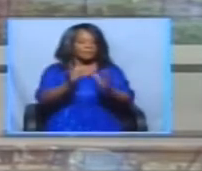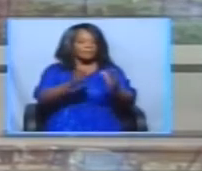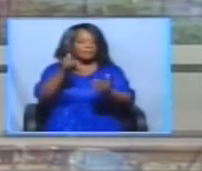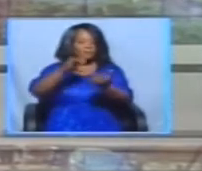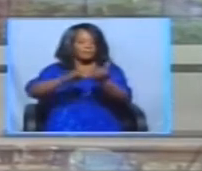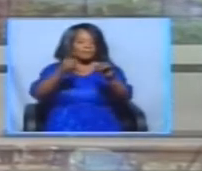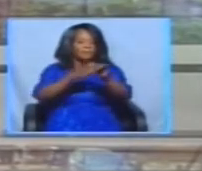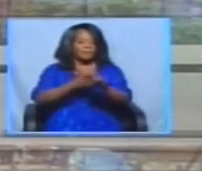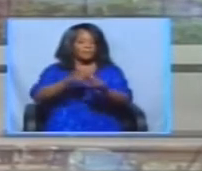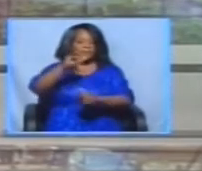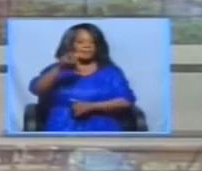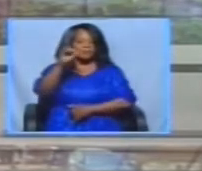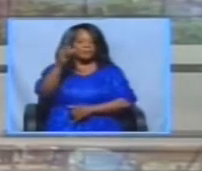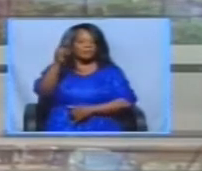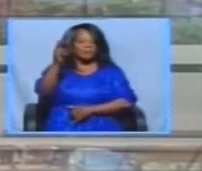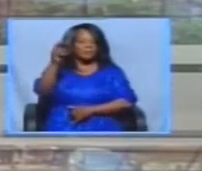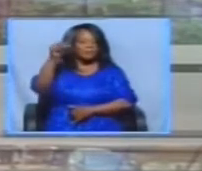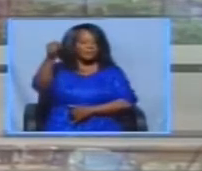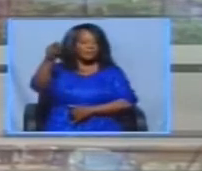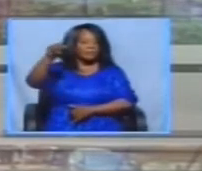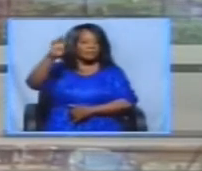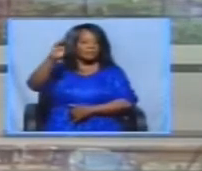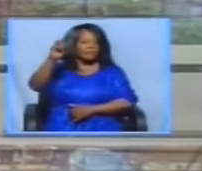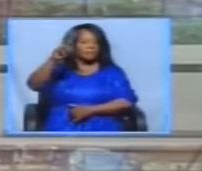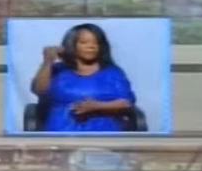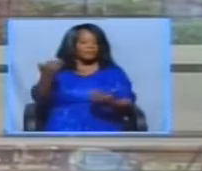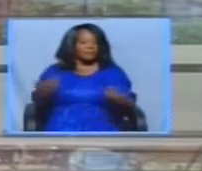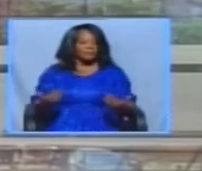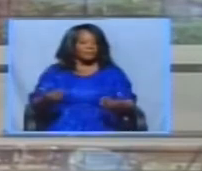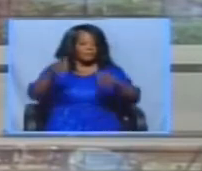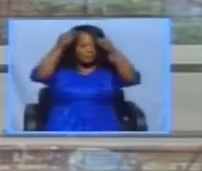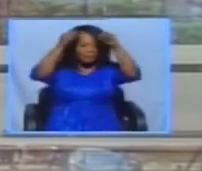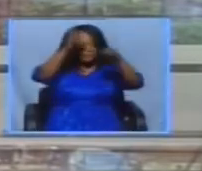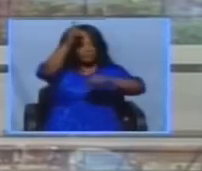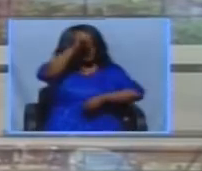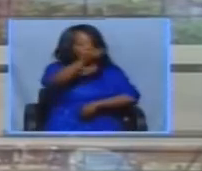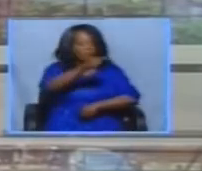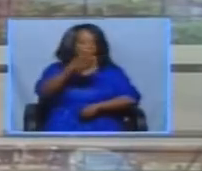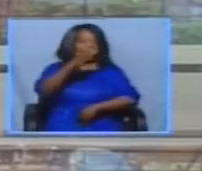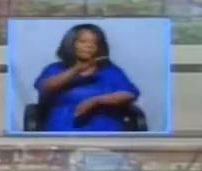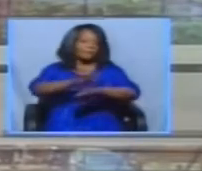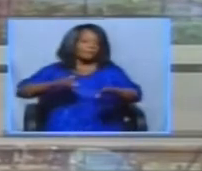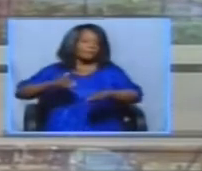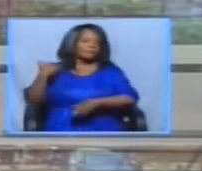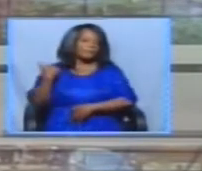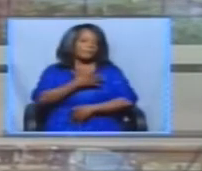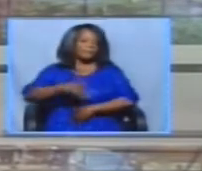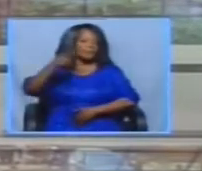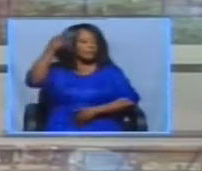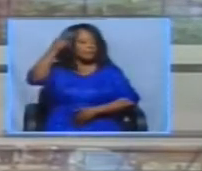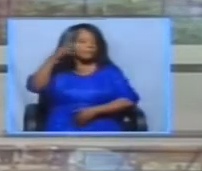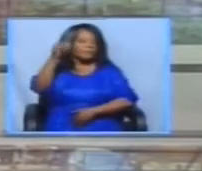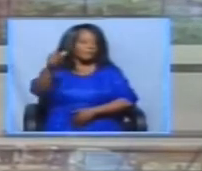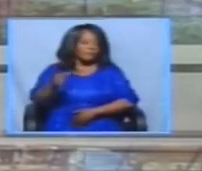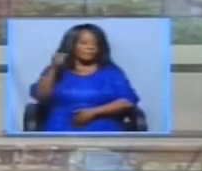South Africa in December 2015. Meanwhile, President Lungu has invited Chinese President Xi